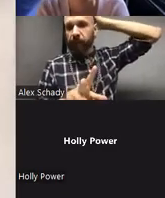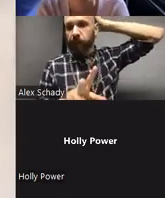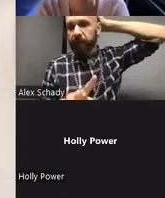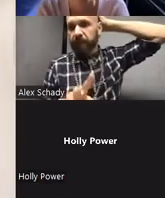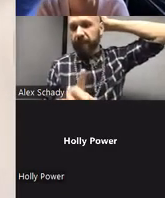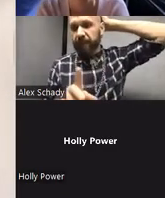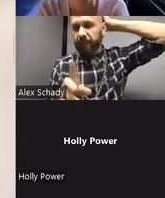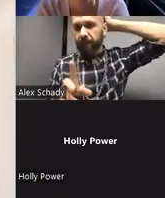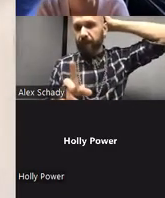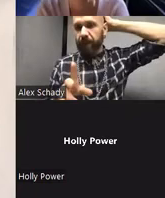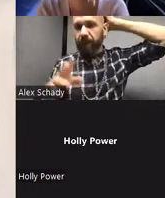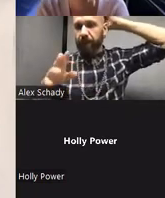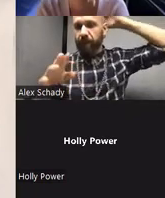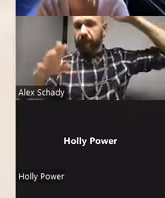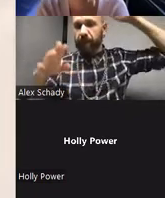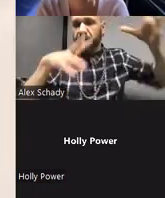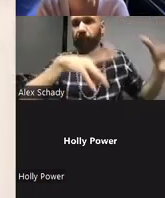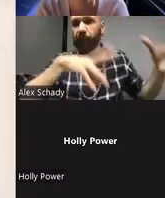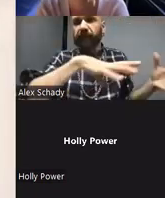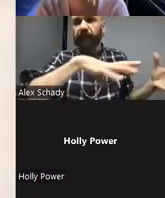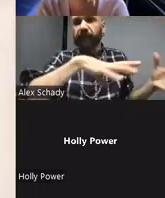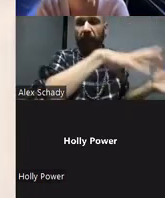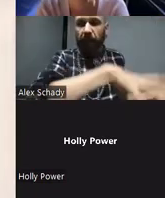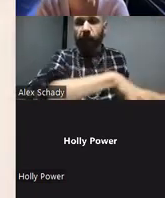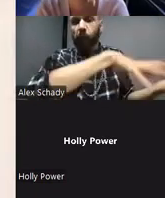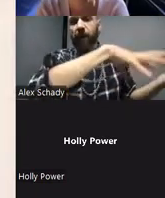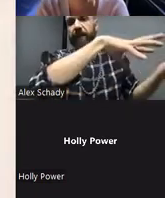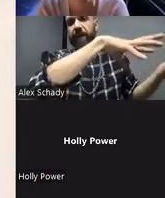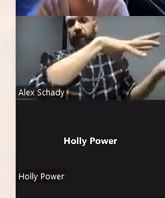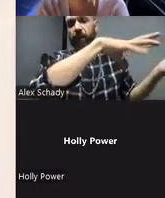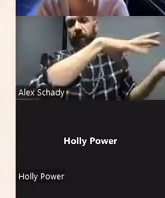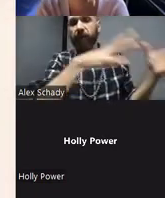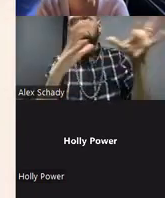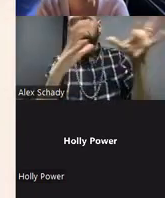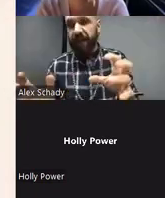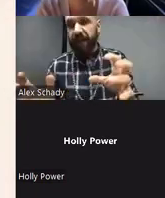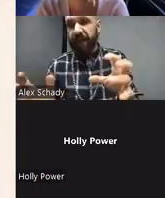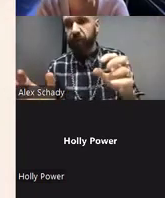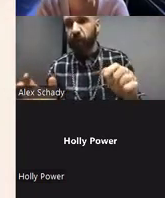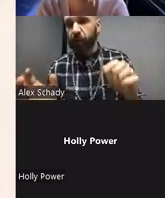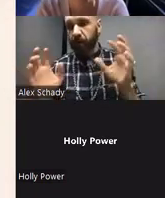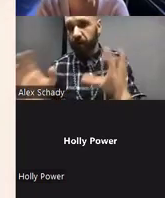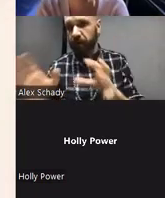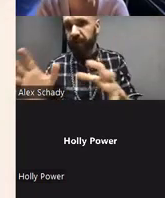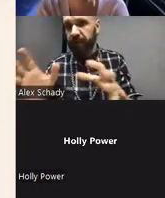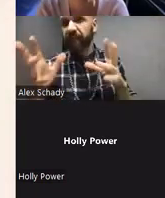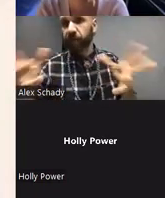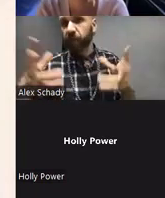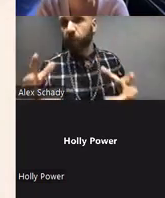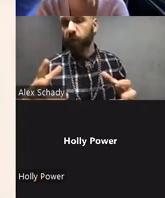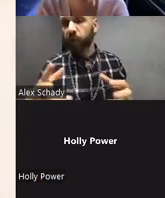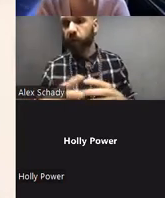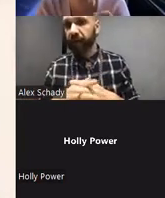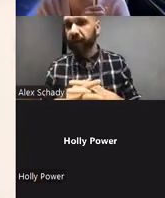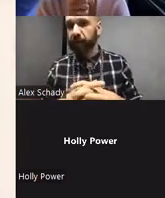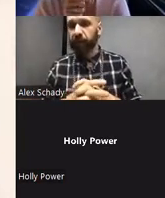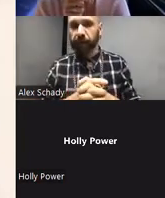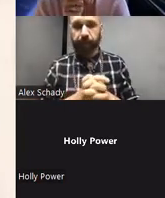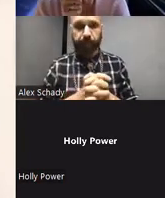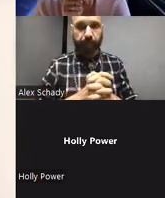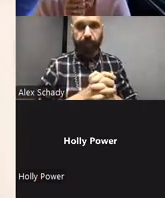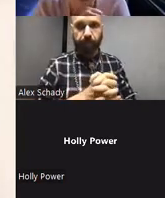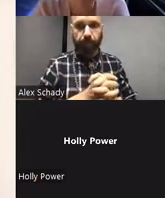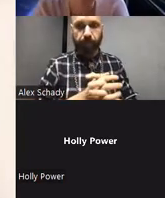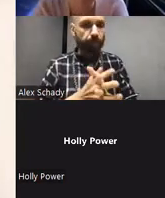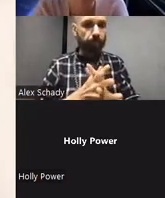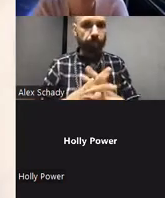What this one is kind of gives you an idea of what happened when the group came into CSM to start working with it directly in the building. Between the